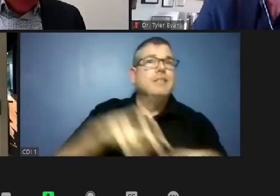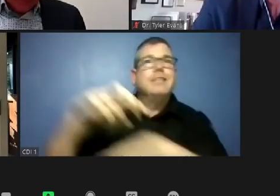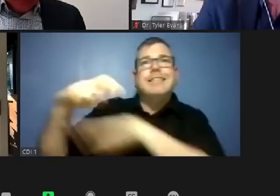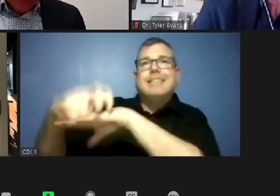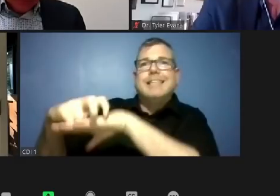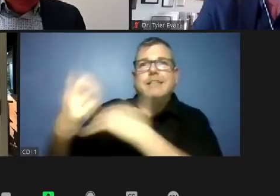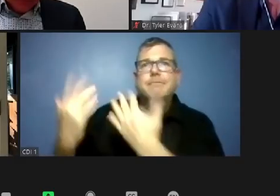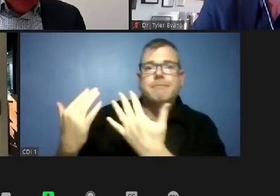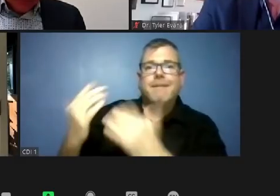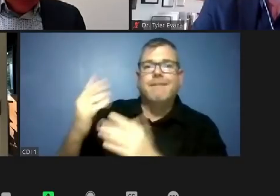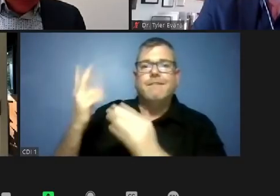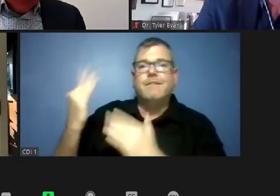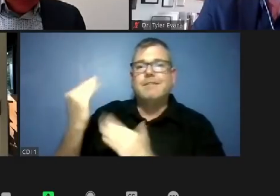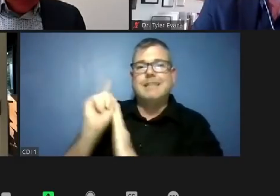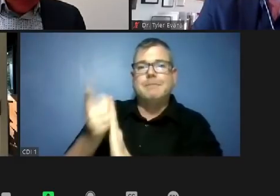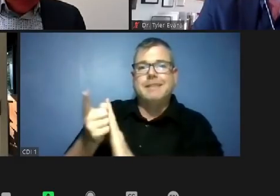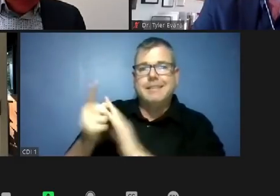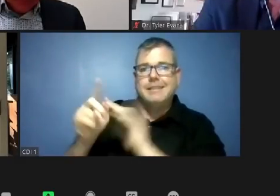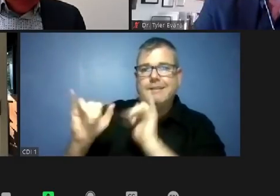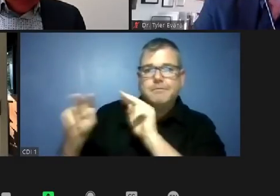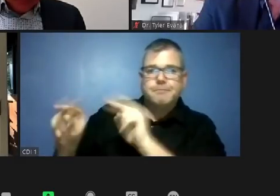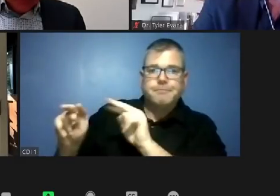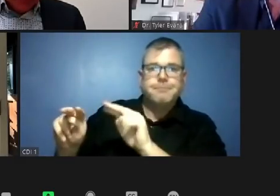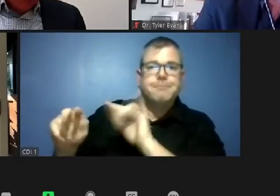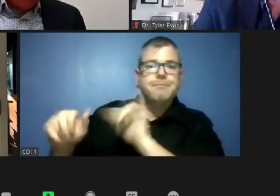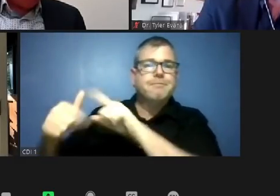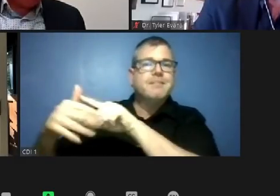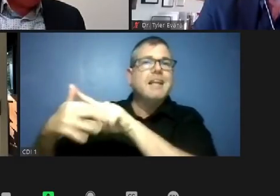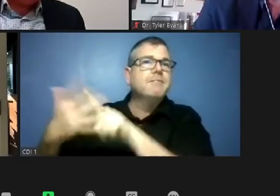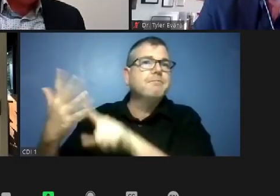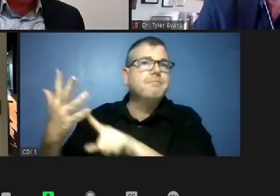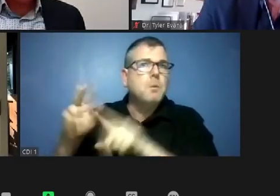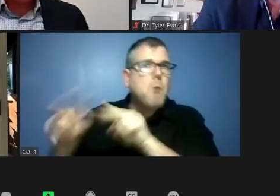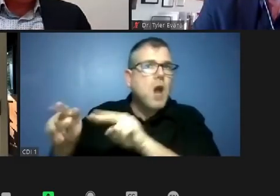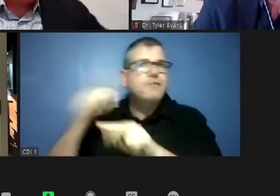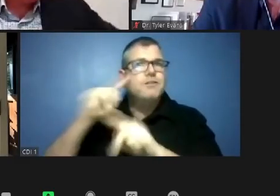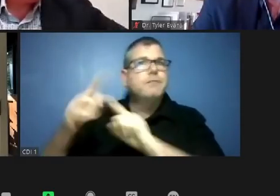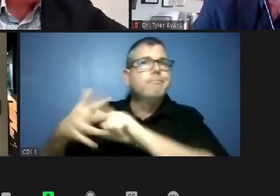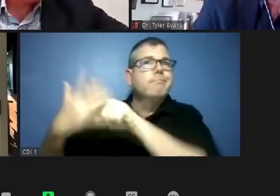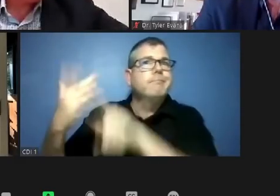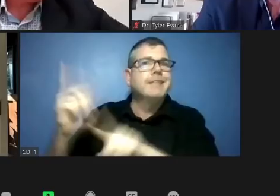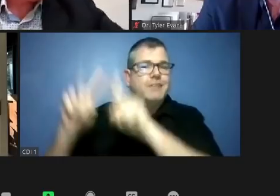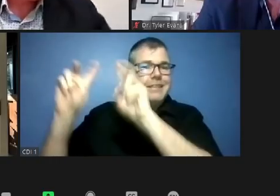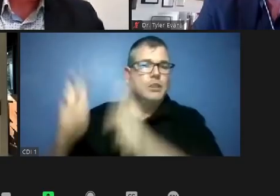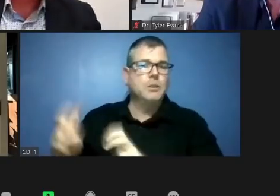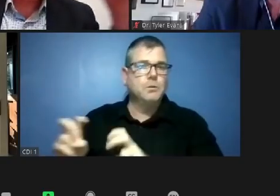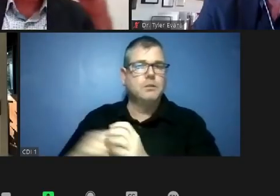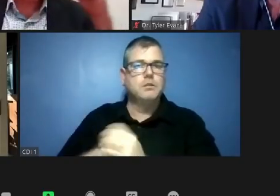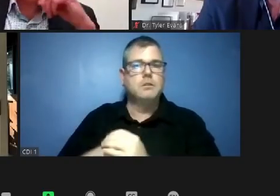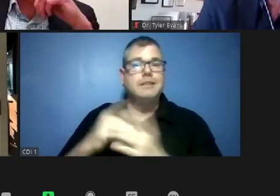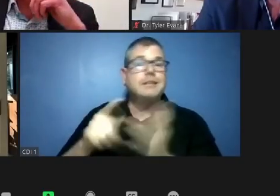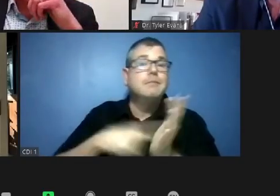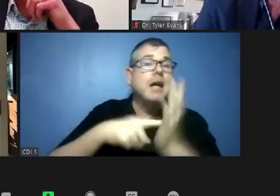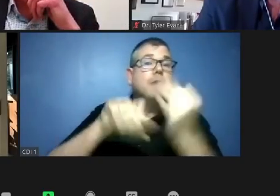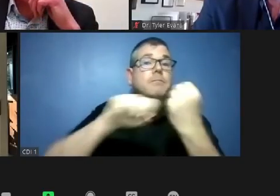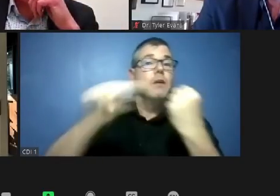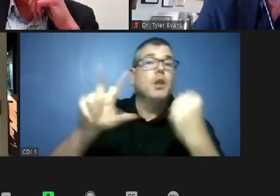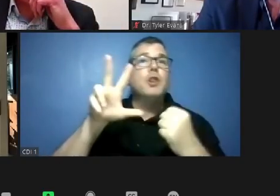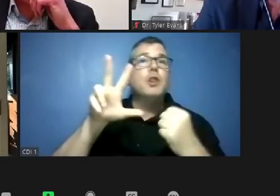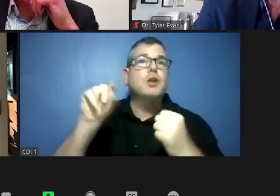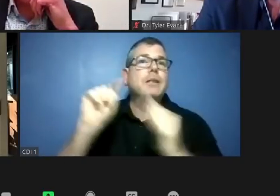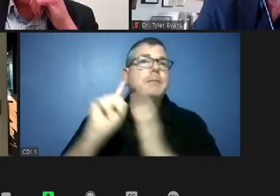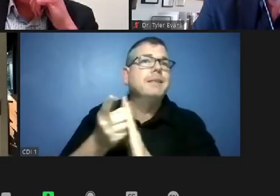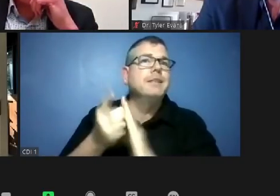minutes, making it a total of 30 minutes, just to make sure no untoward reaction happens. And again, every vaccination site is equipped to deal